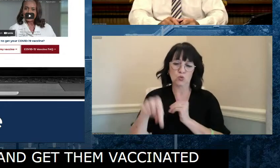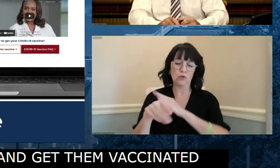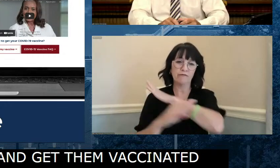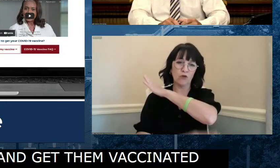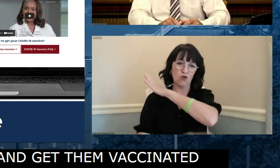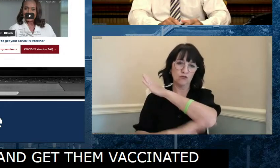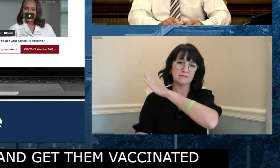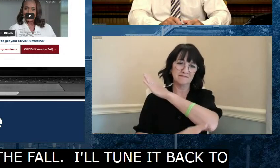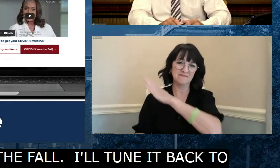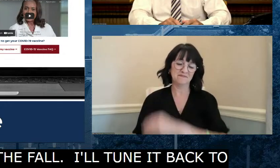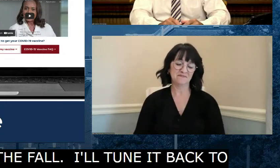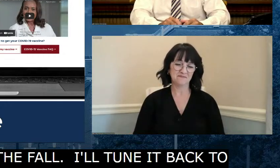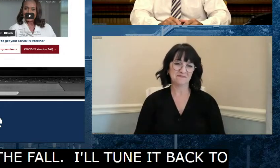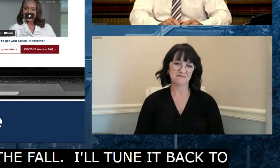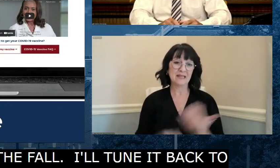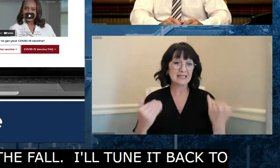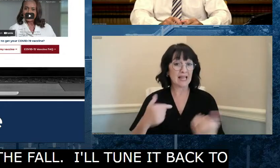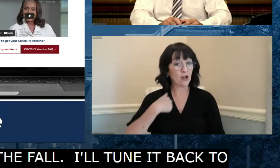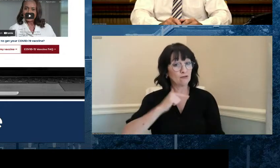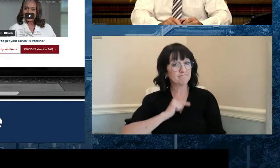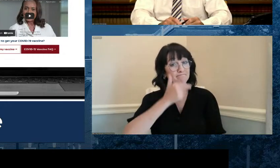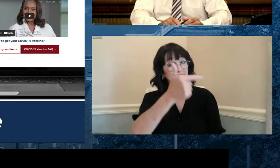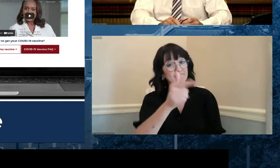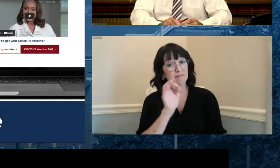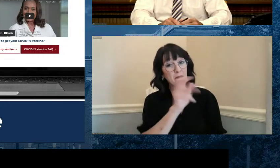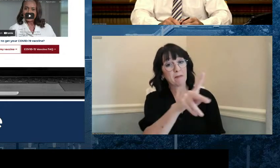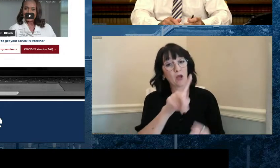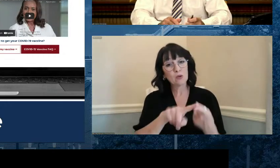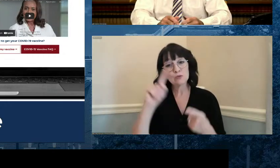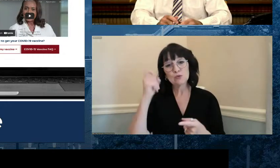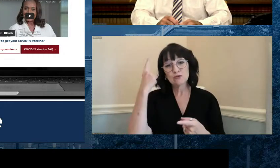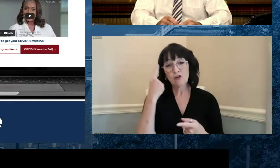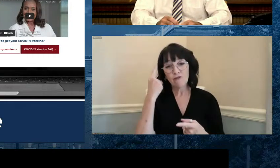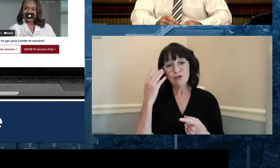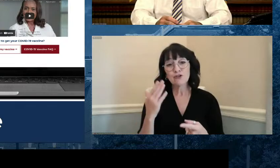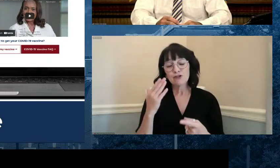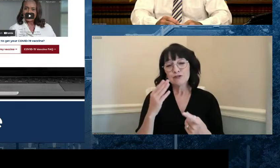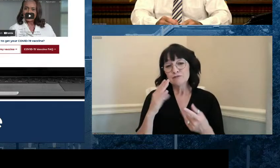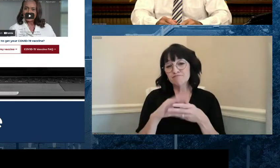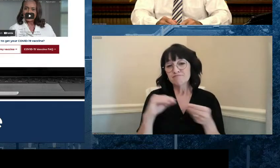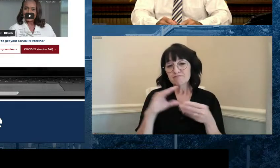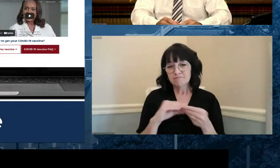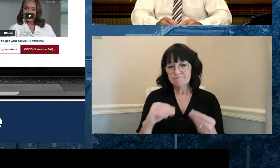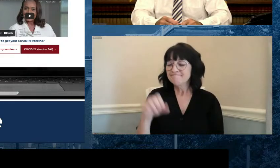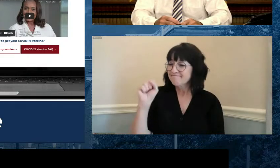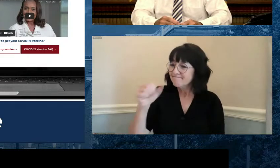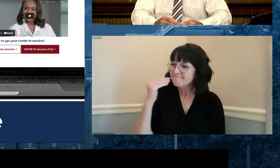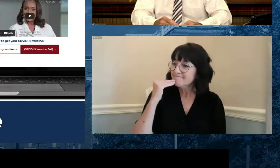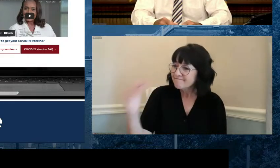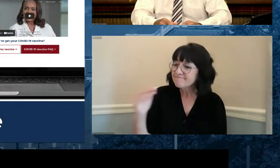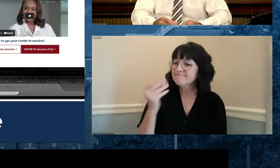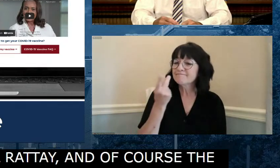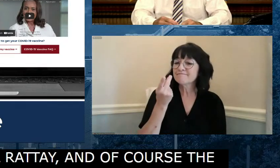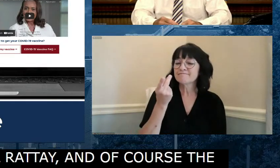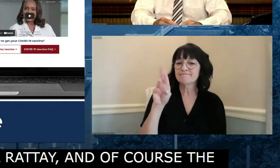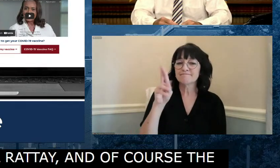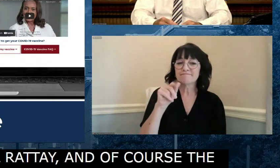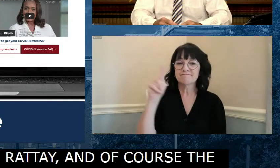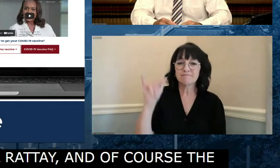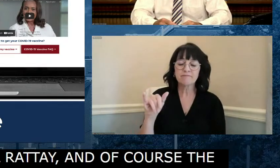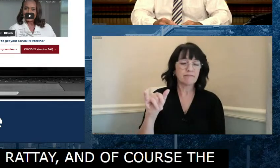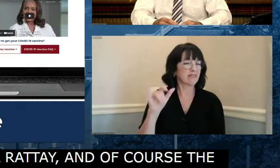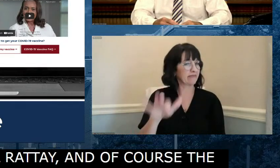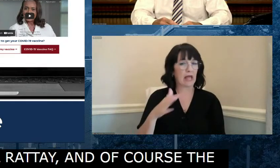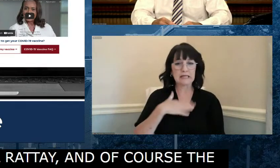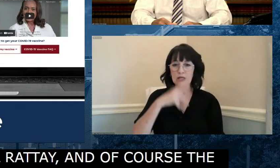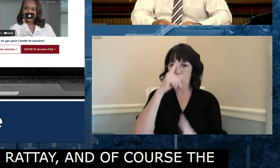much, Dr. Rattay. And of course, the primary objective, get children back in school for in-person instruction. And that's going to be